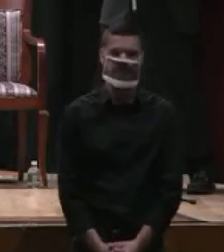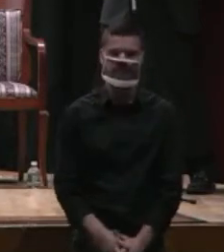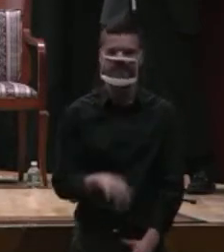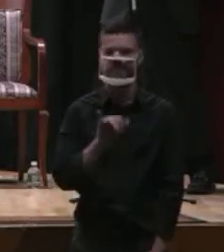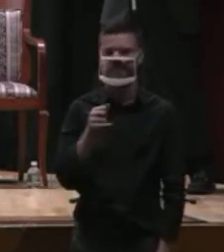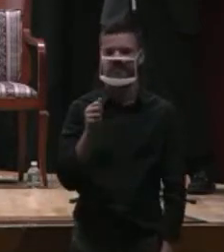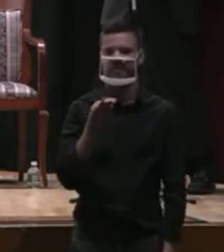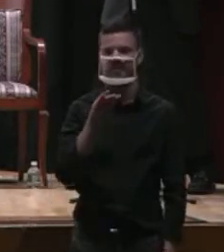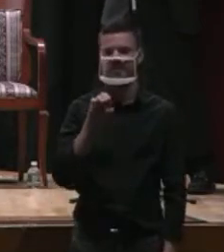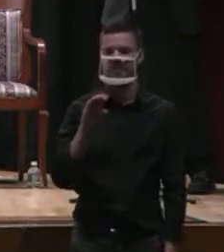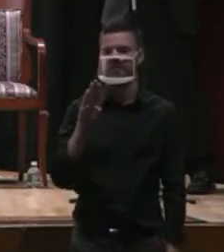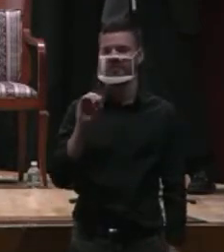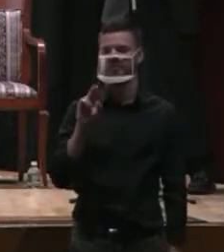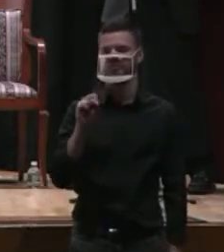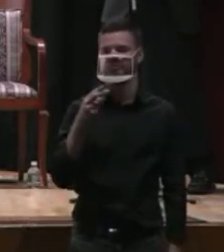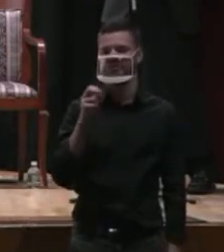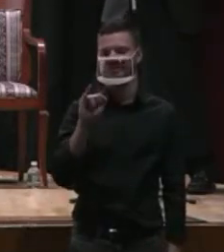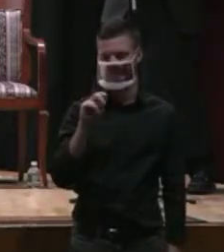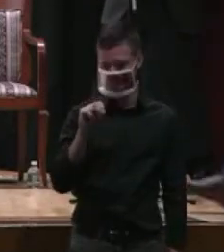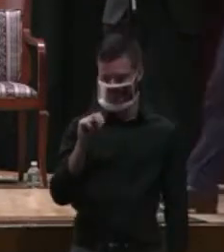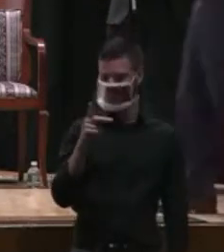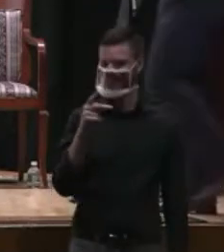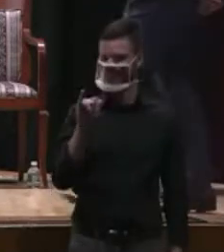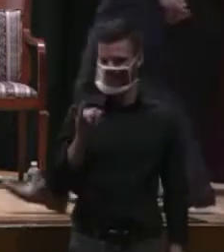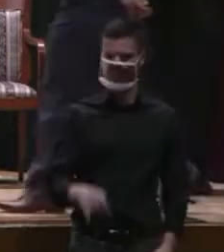Jamie Bushinsky.